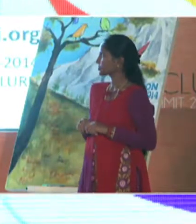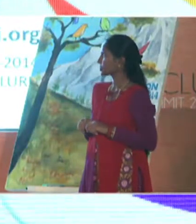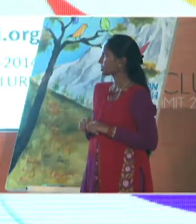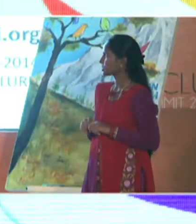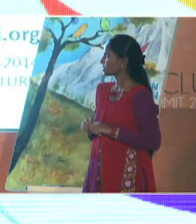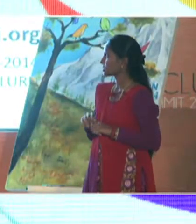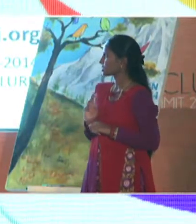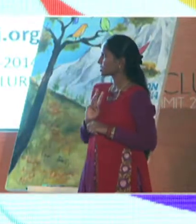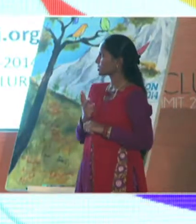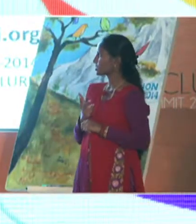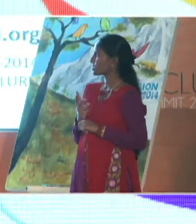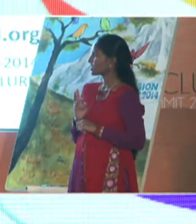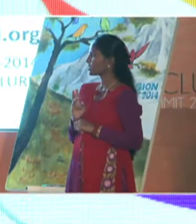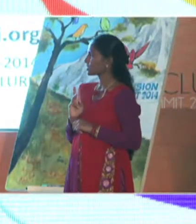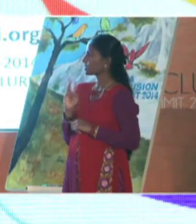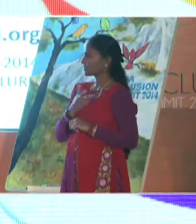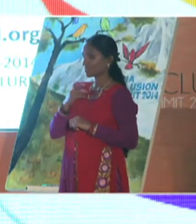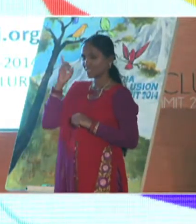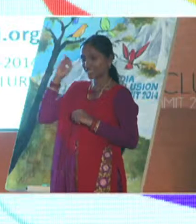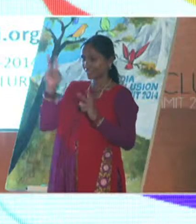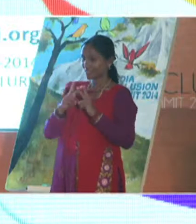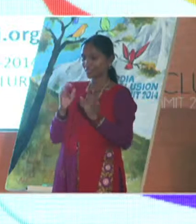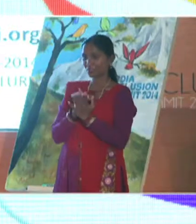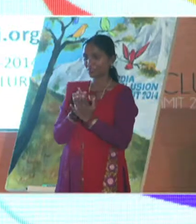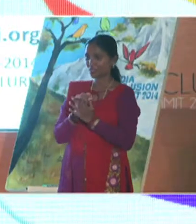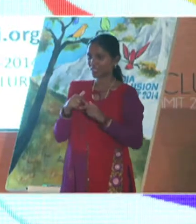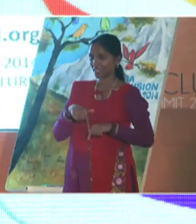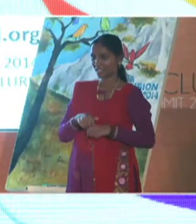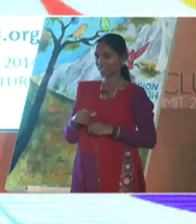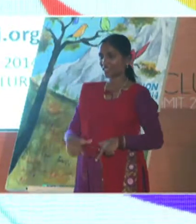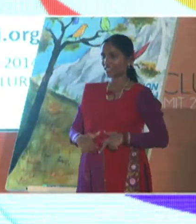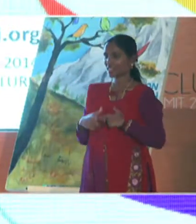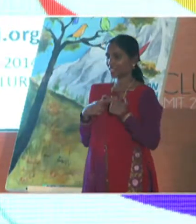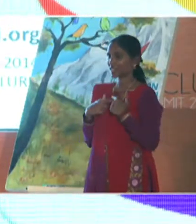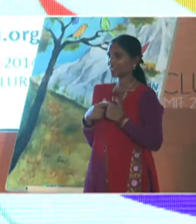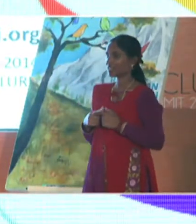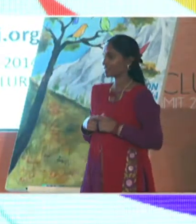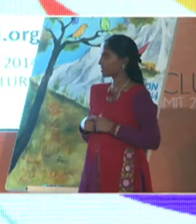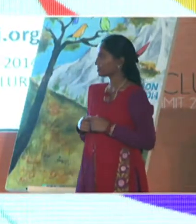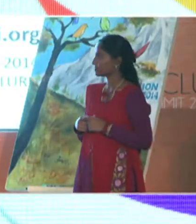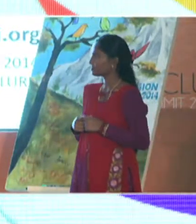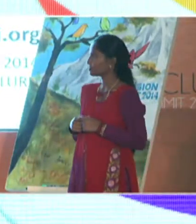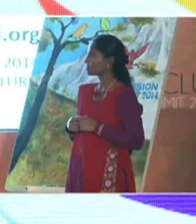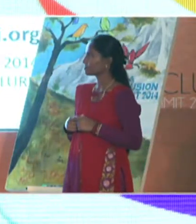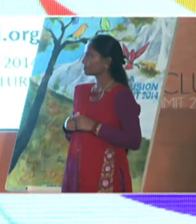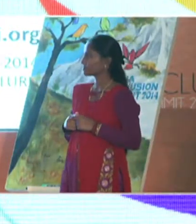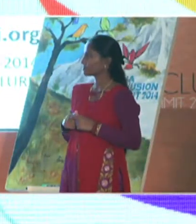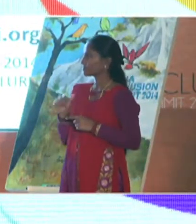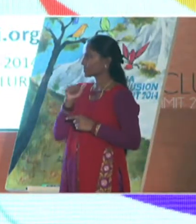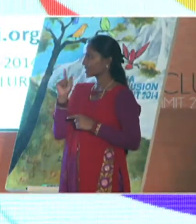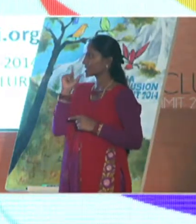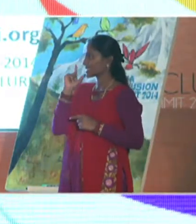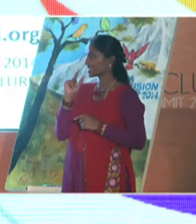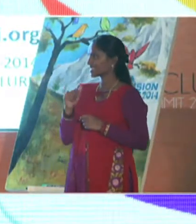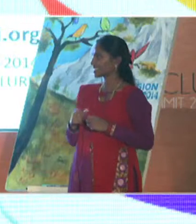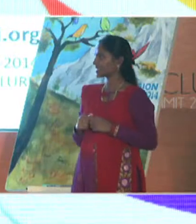Dreaming is one of the most important things in life. And if people tell you not to, or that it's not, don't listen. It